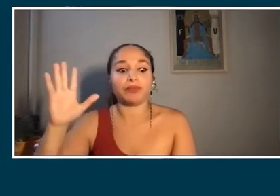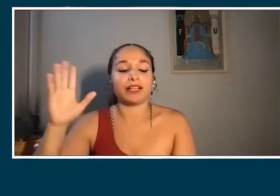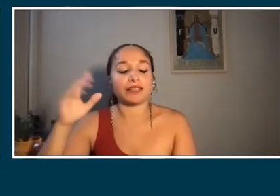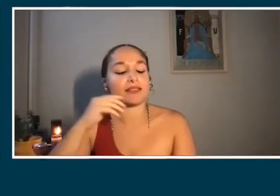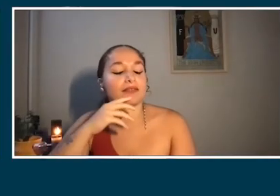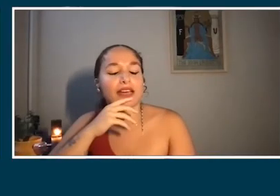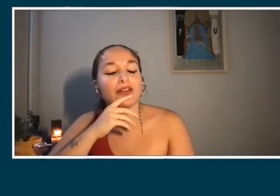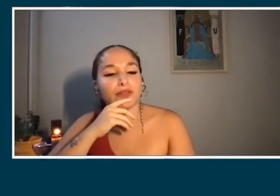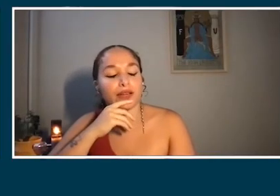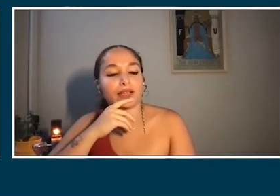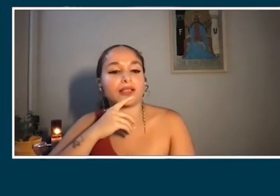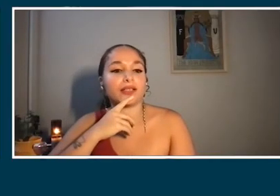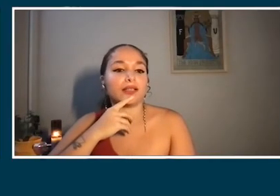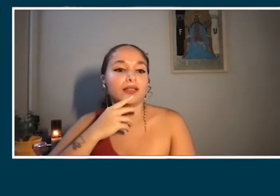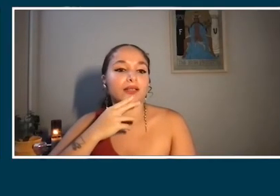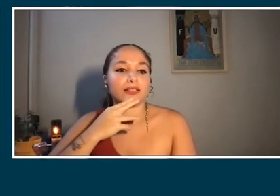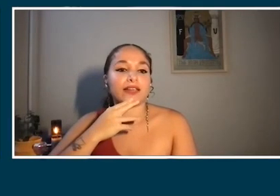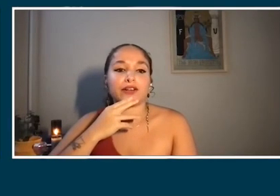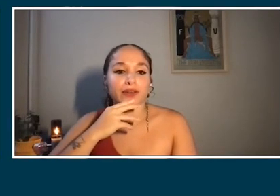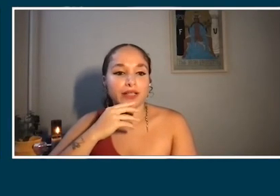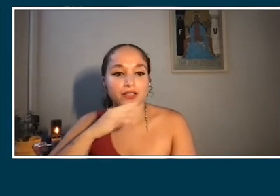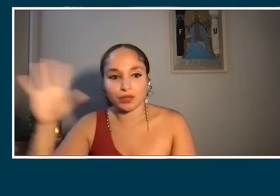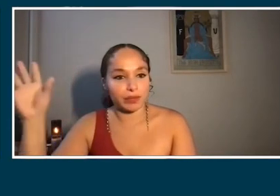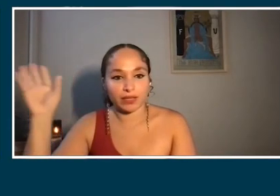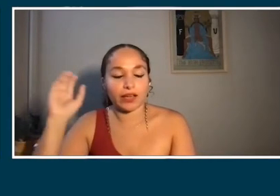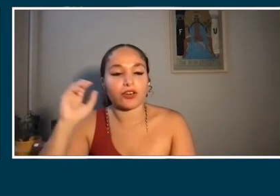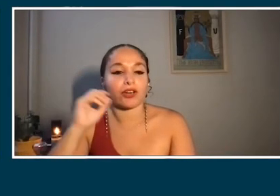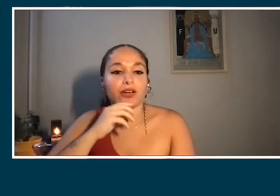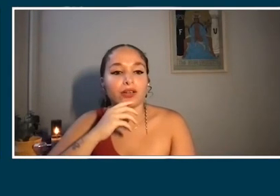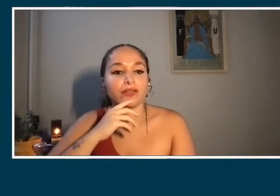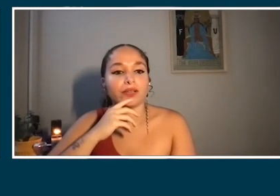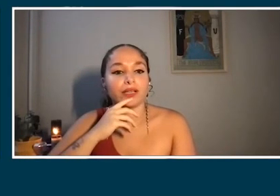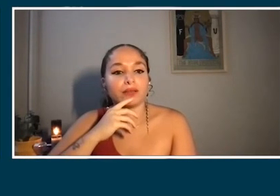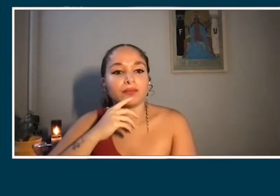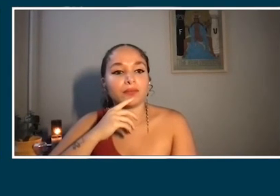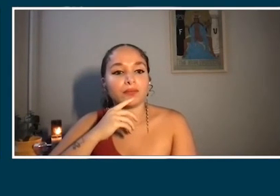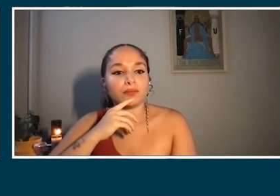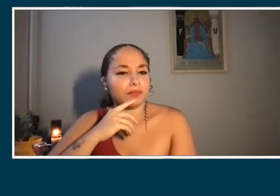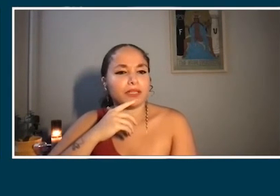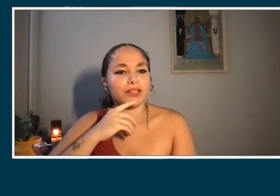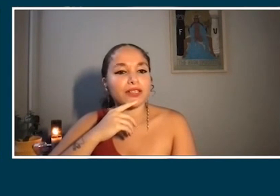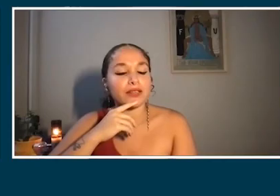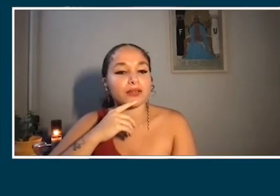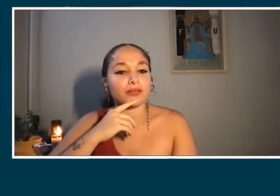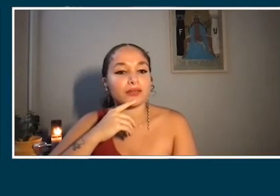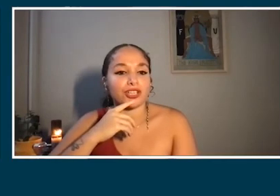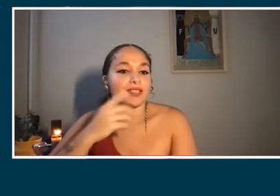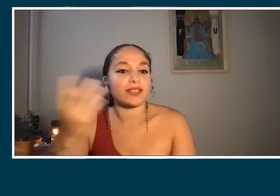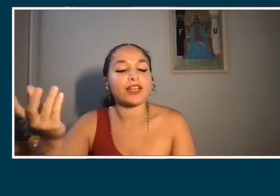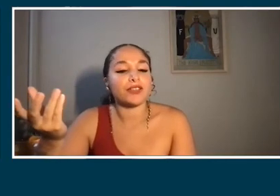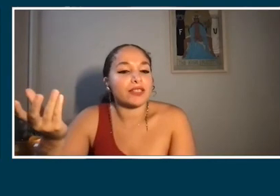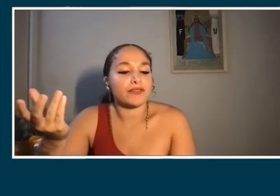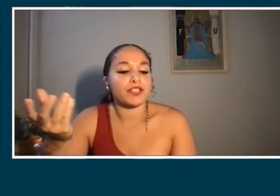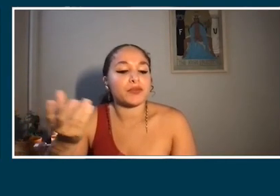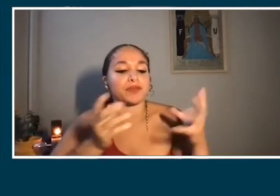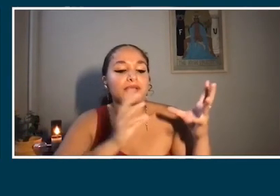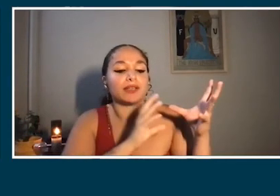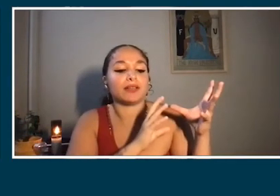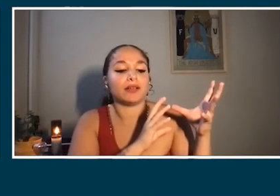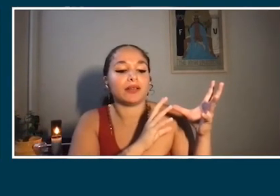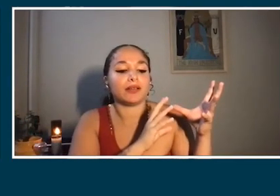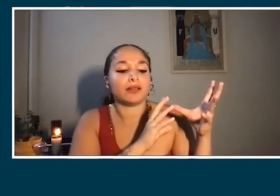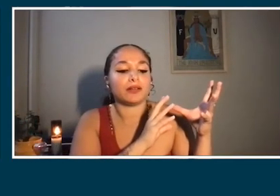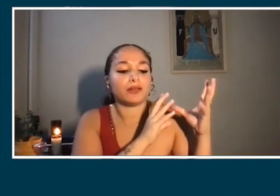thing. But that's terrifying. It's terrifying to just be in that gray area of like, there